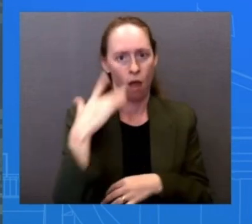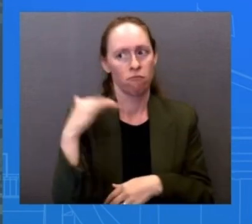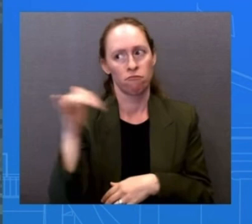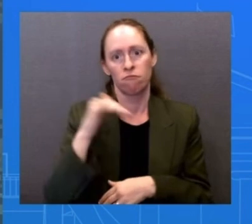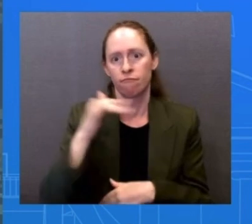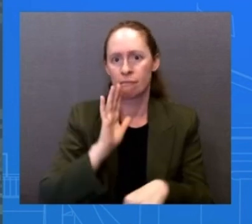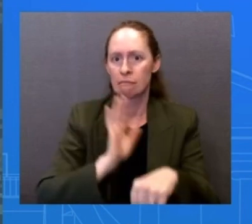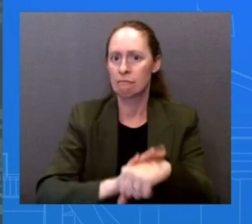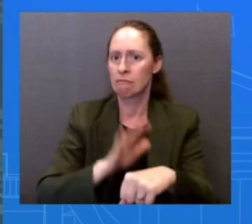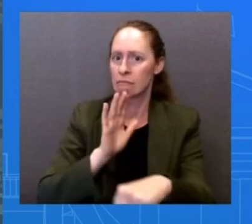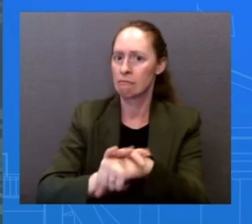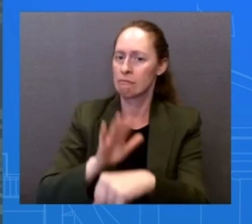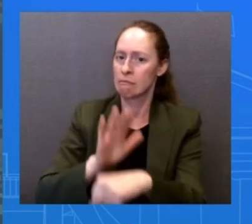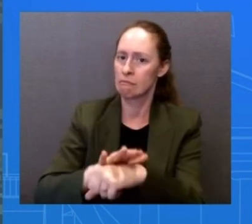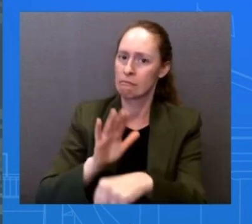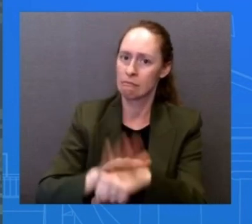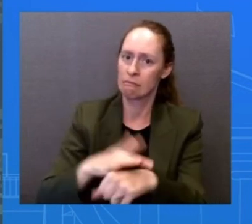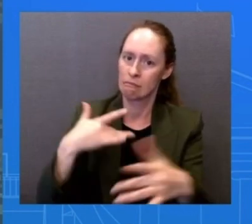that Republicans are